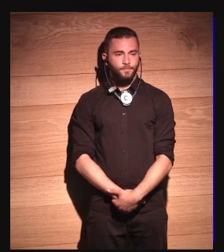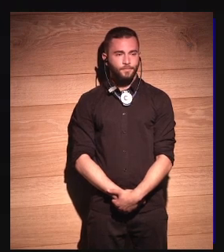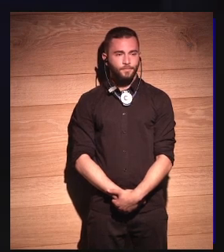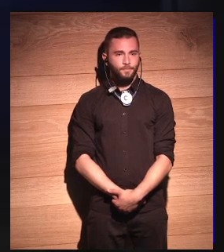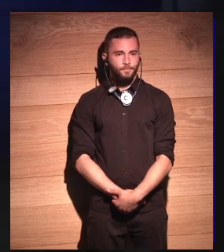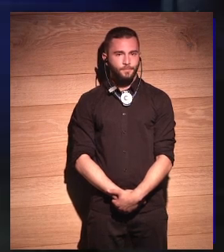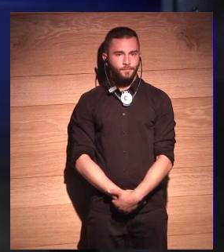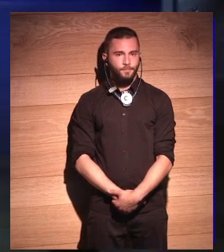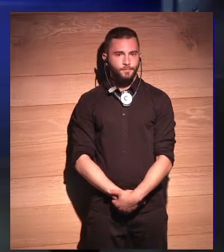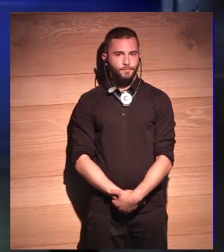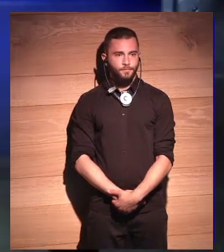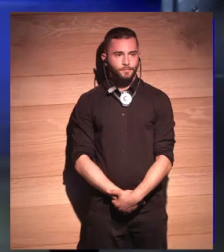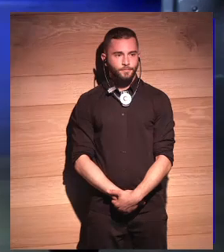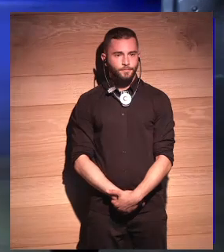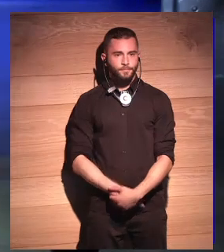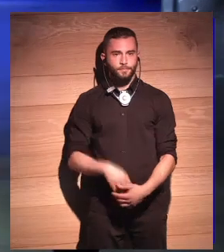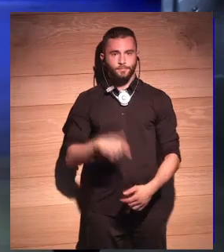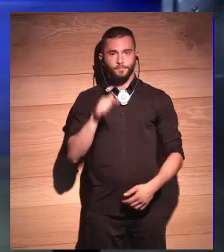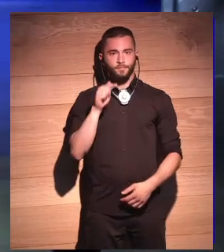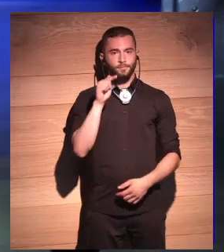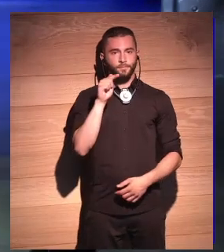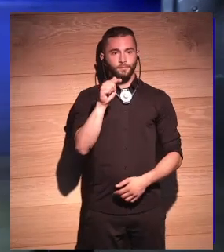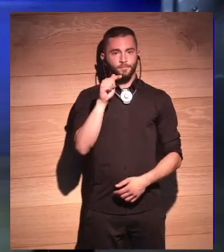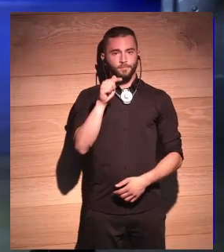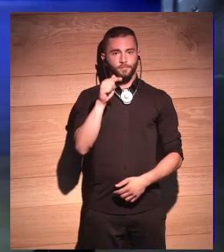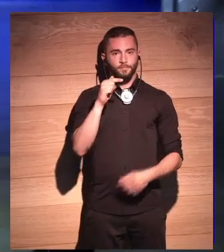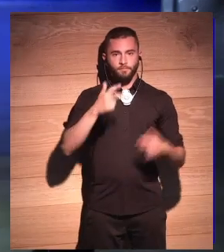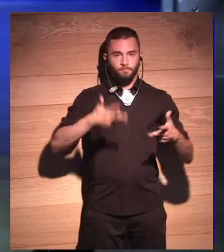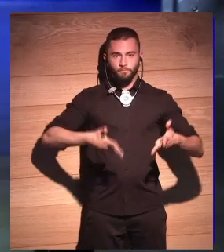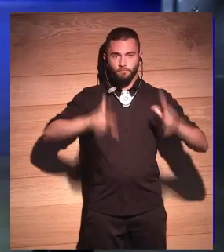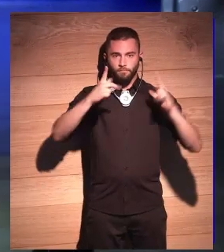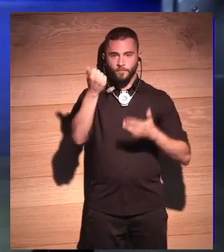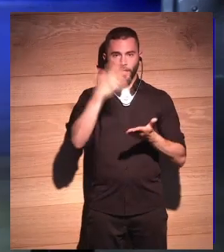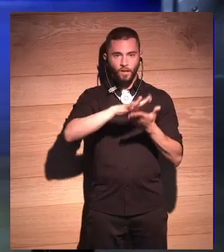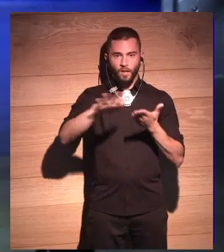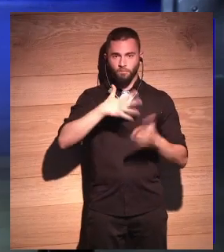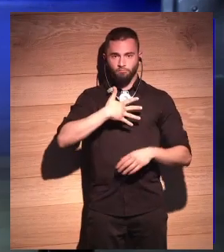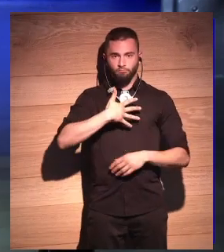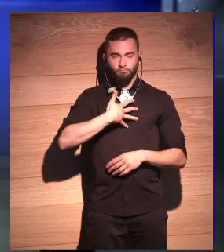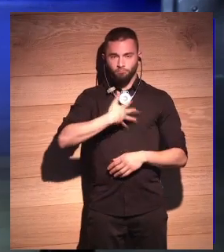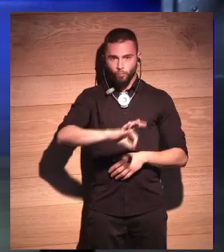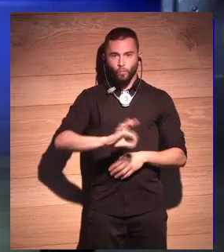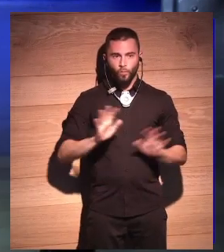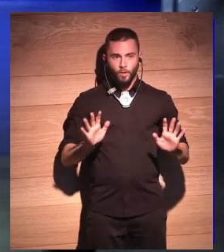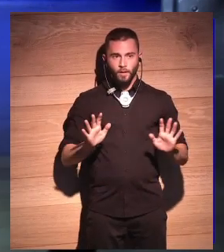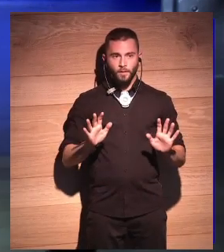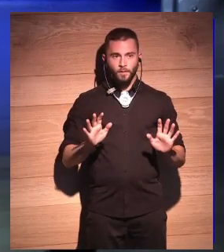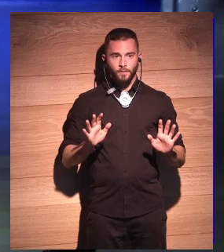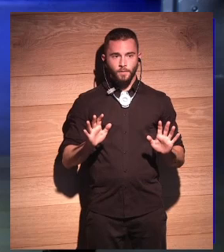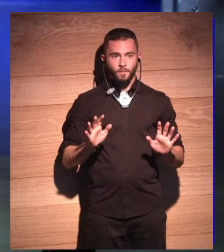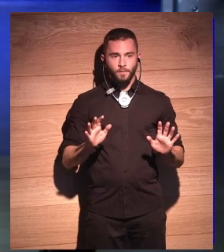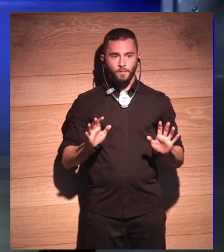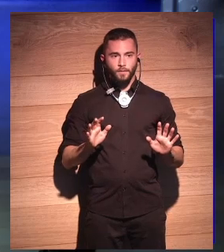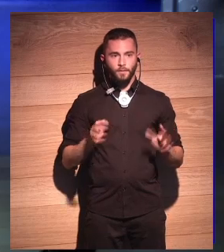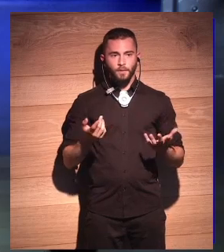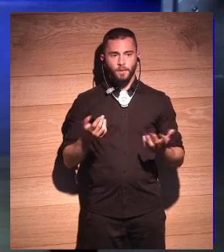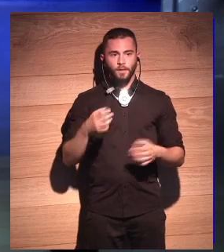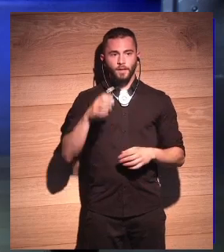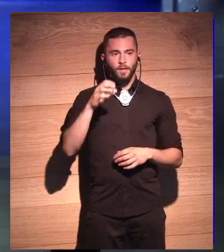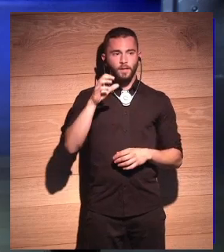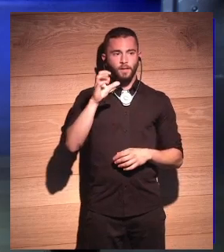This is still available for free on both Steam and the Oculus Store. So if you have a headset, if you have a friend with a